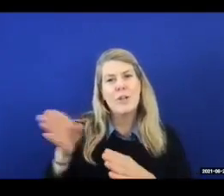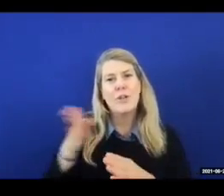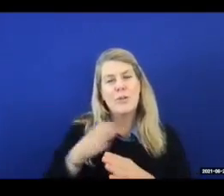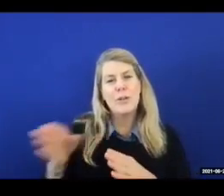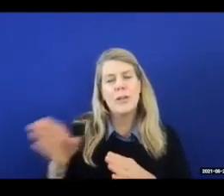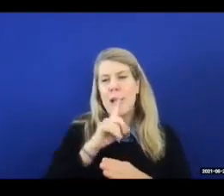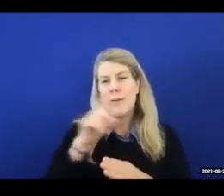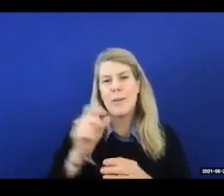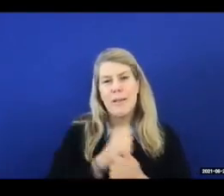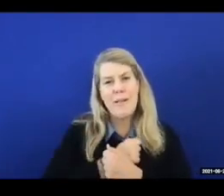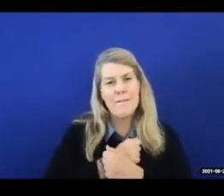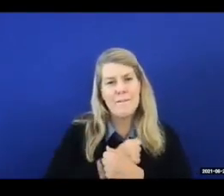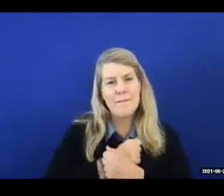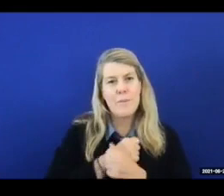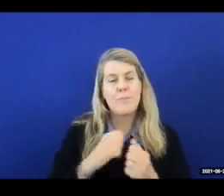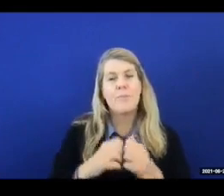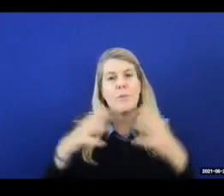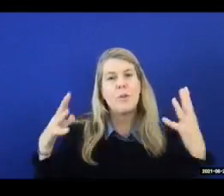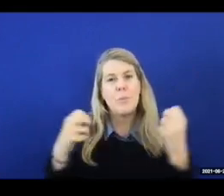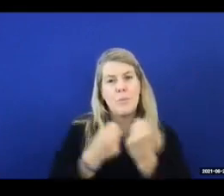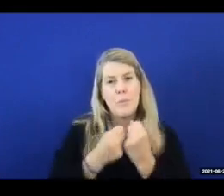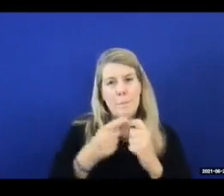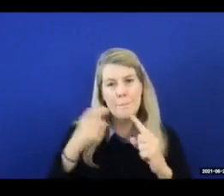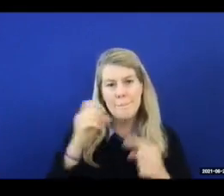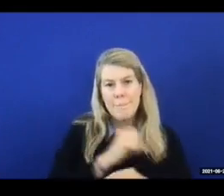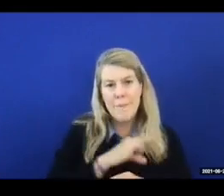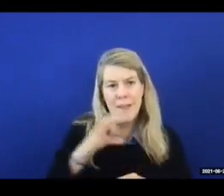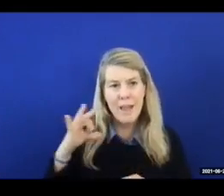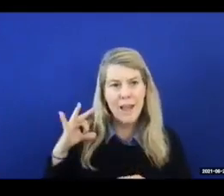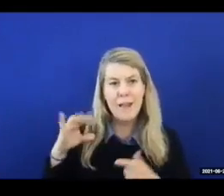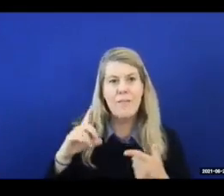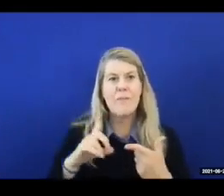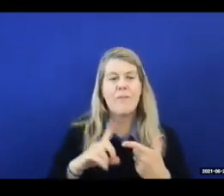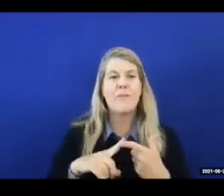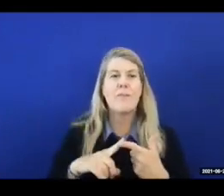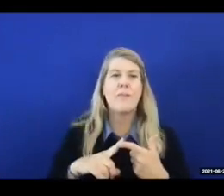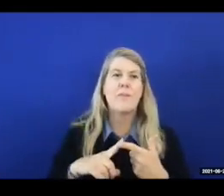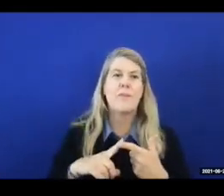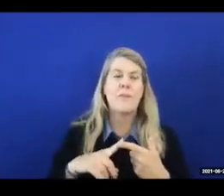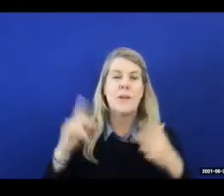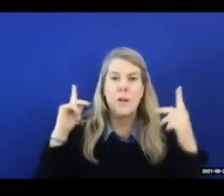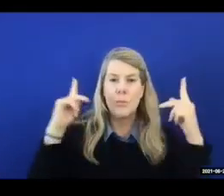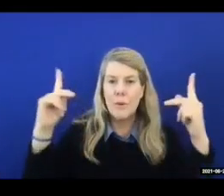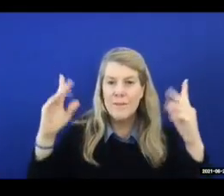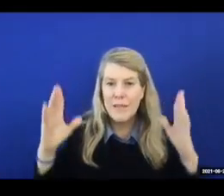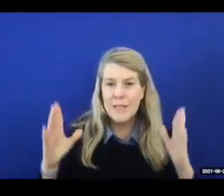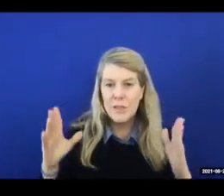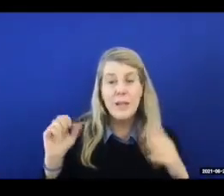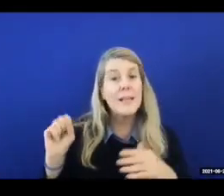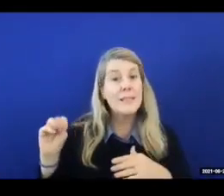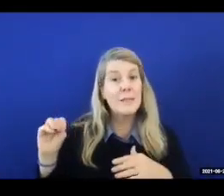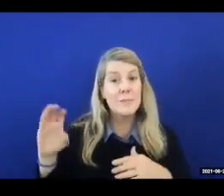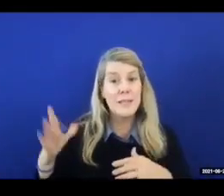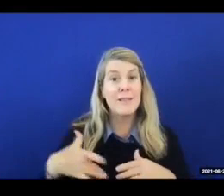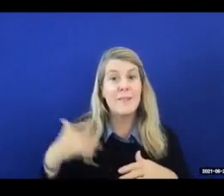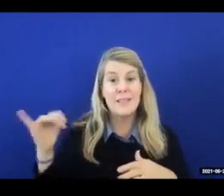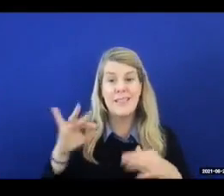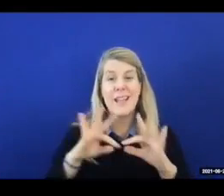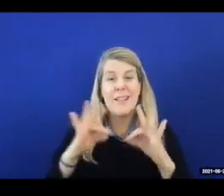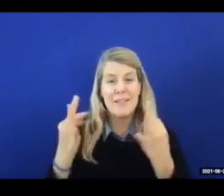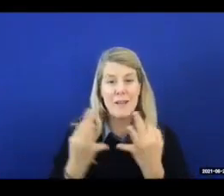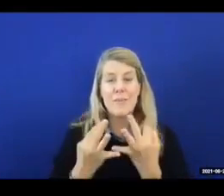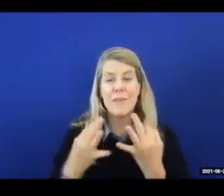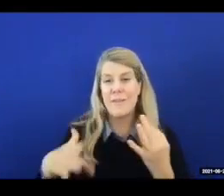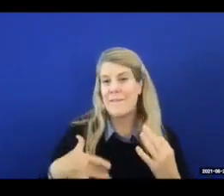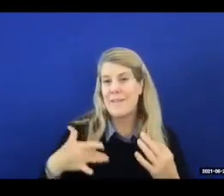truly love. There's so much support from the staff, so much support from the professors. SMC feels like a family, and it